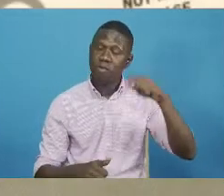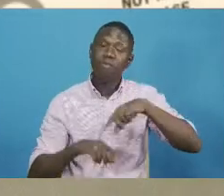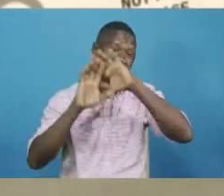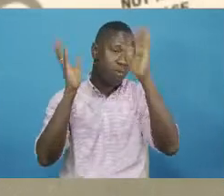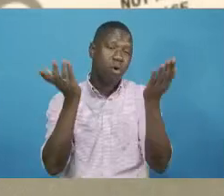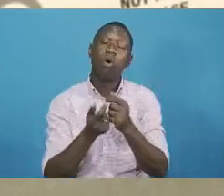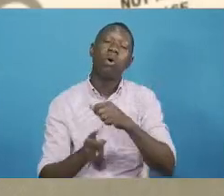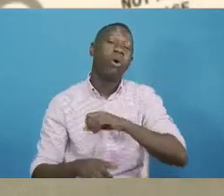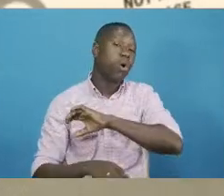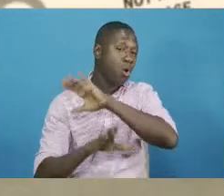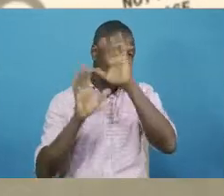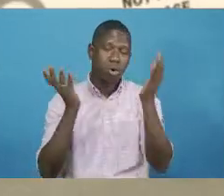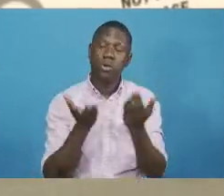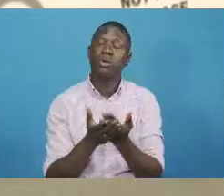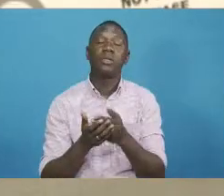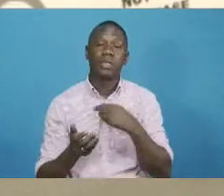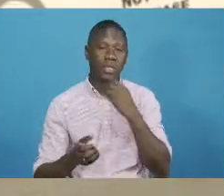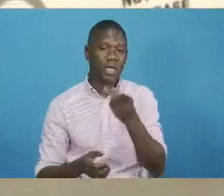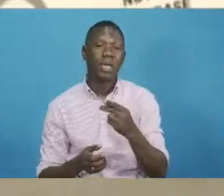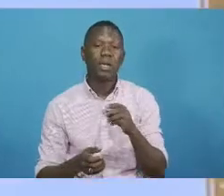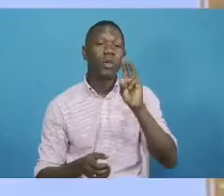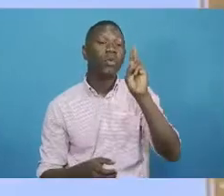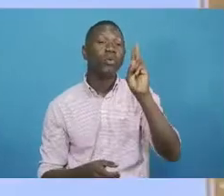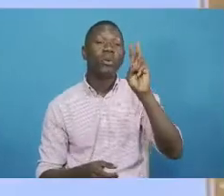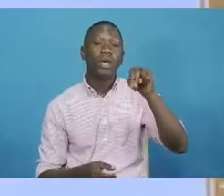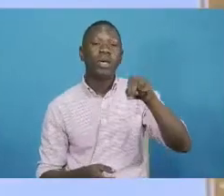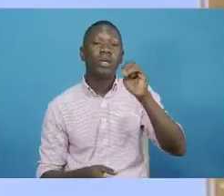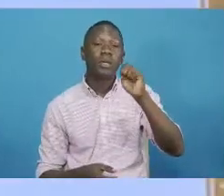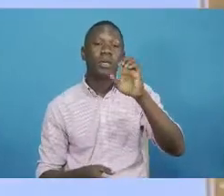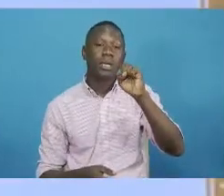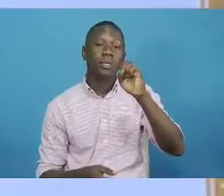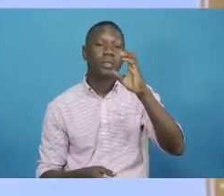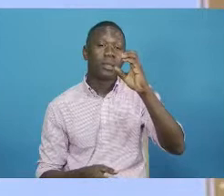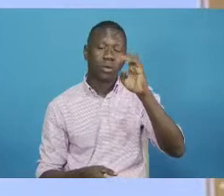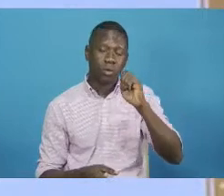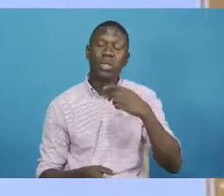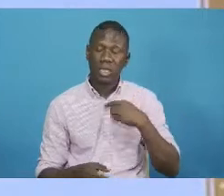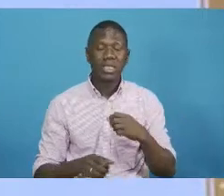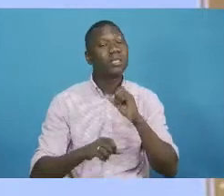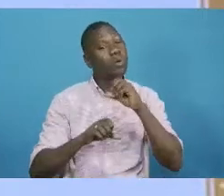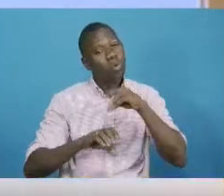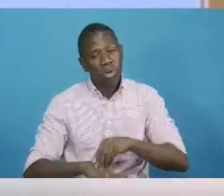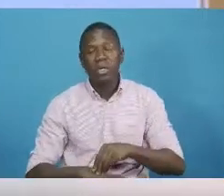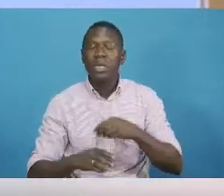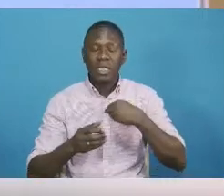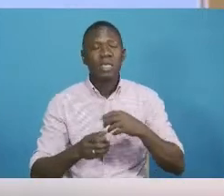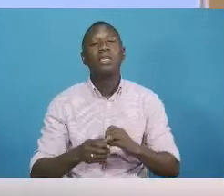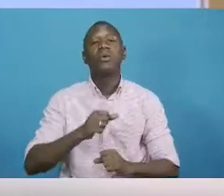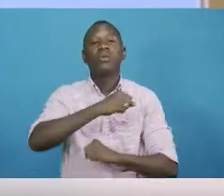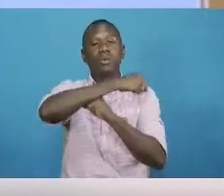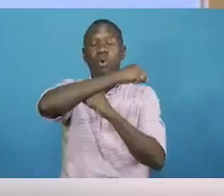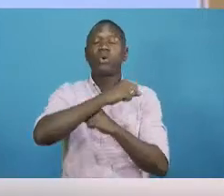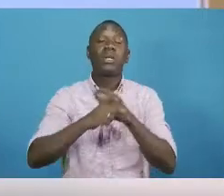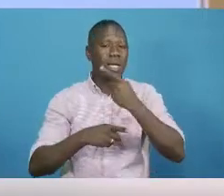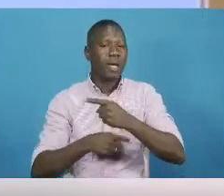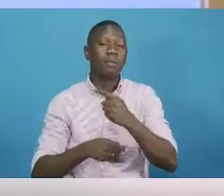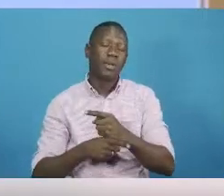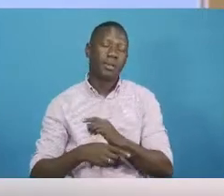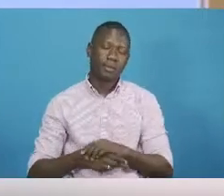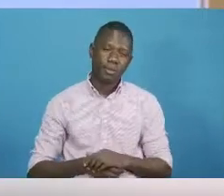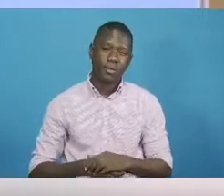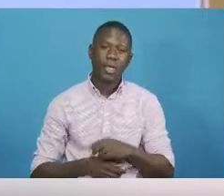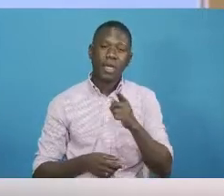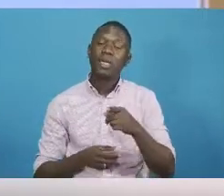that UNESCO is committed to helping the Gambia in the proper implementation of the TVET policy. These specific commitments are